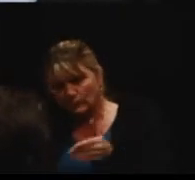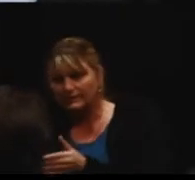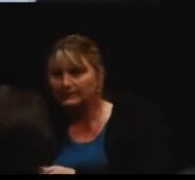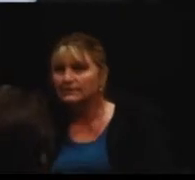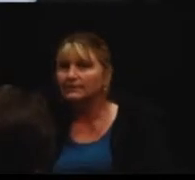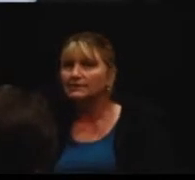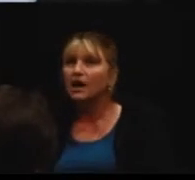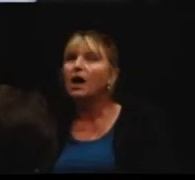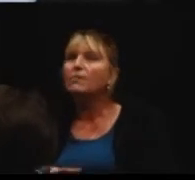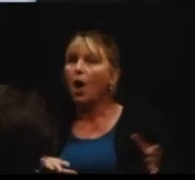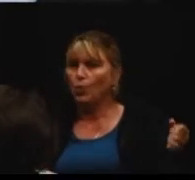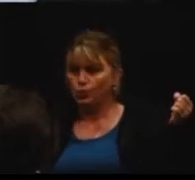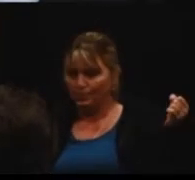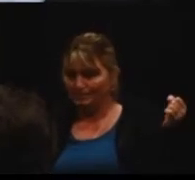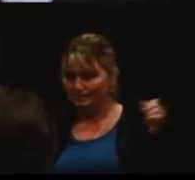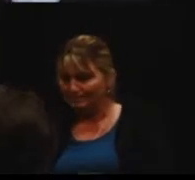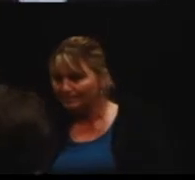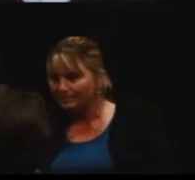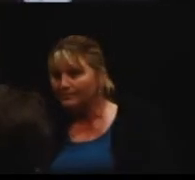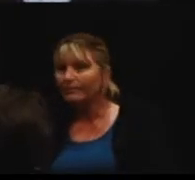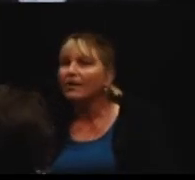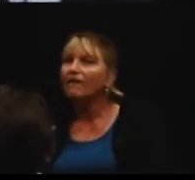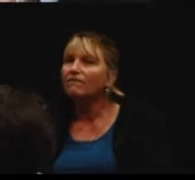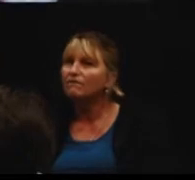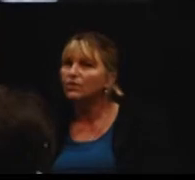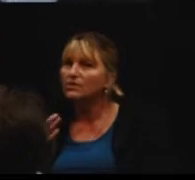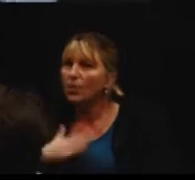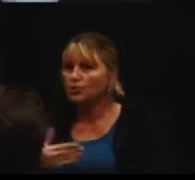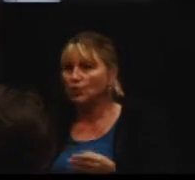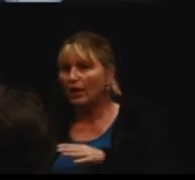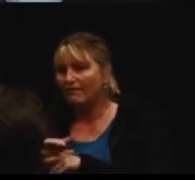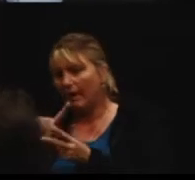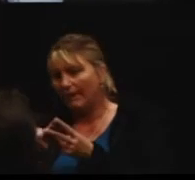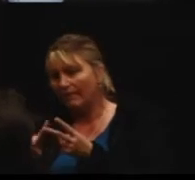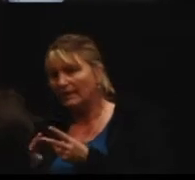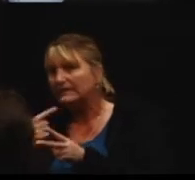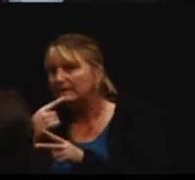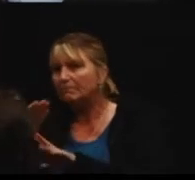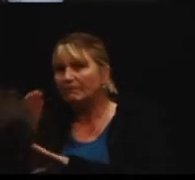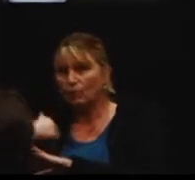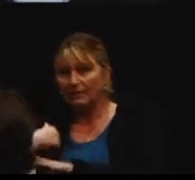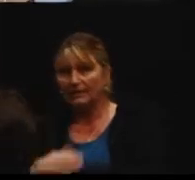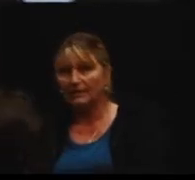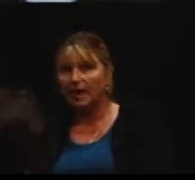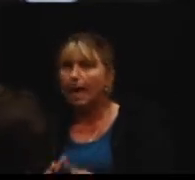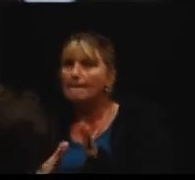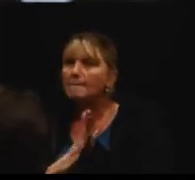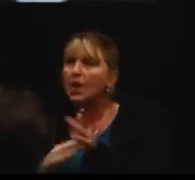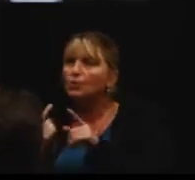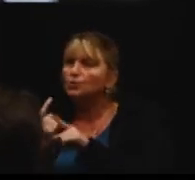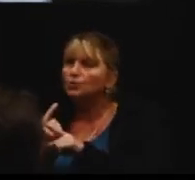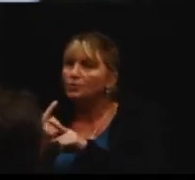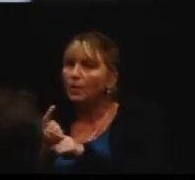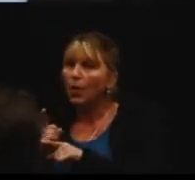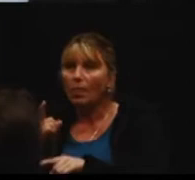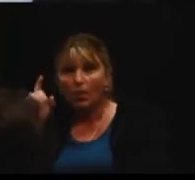And I'll come back to that in a sec, but I just want to pick up a couple of points that the panellists have said. I want to pick up on the one that Michael talked about. He's worried